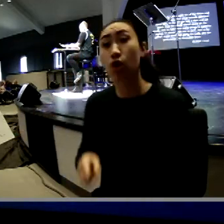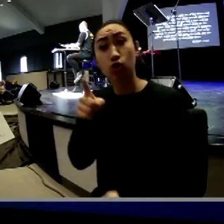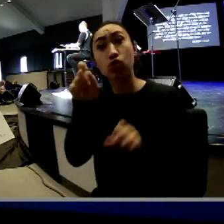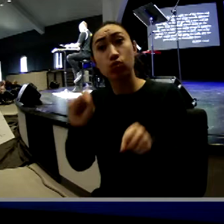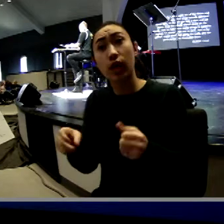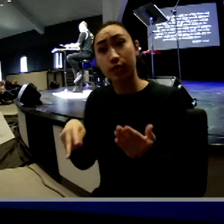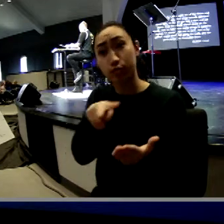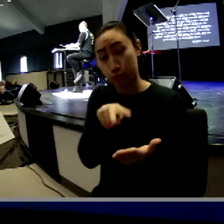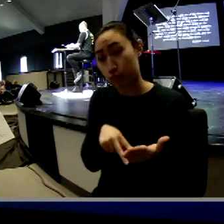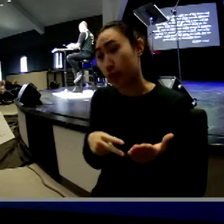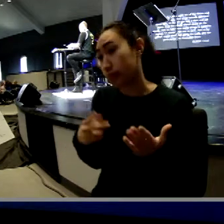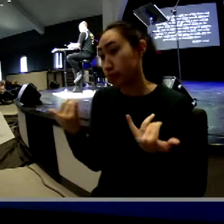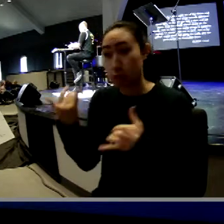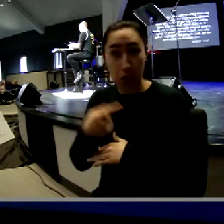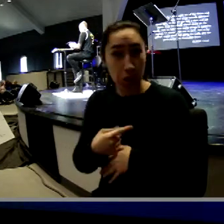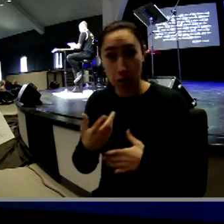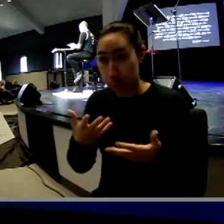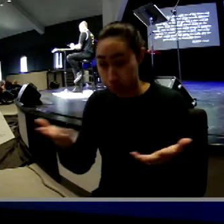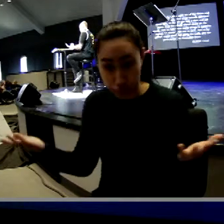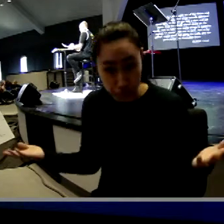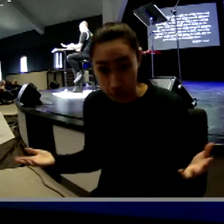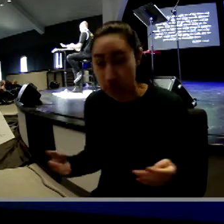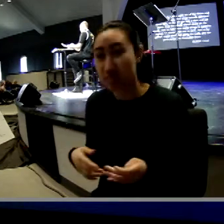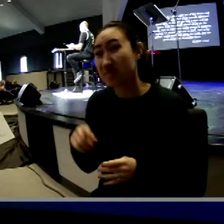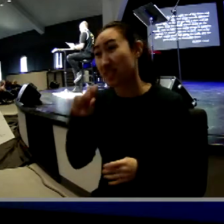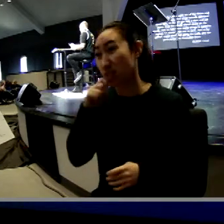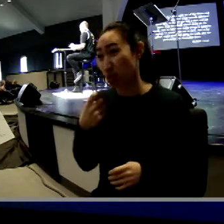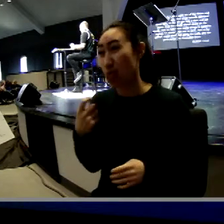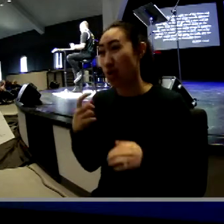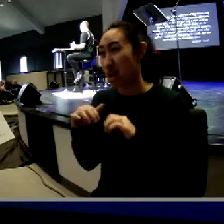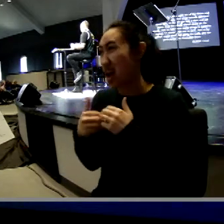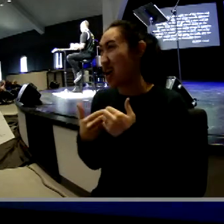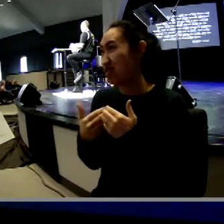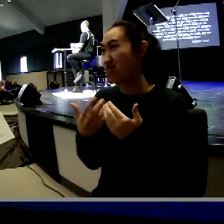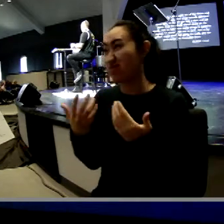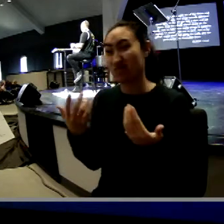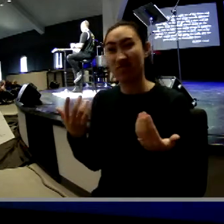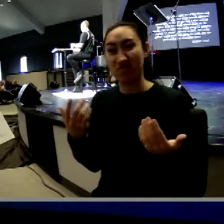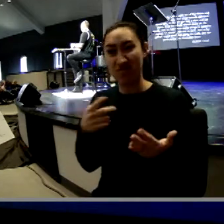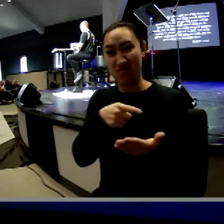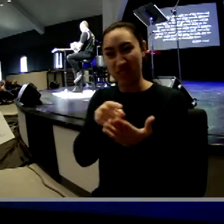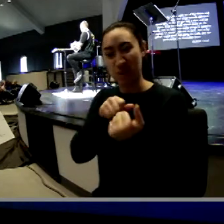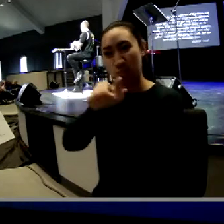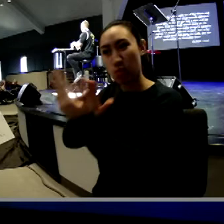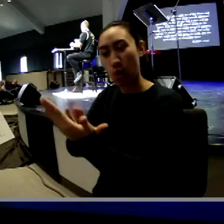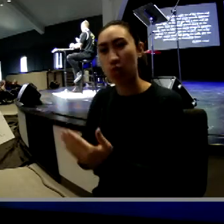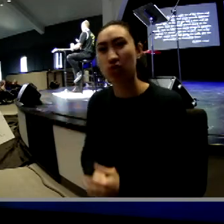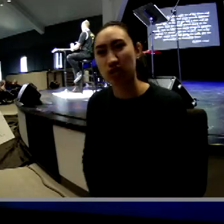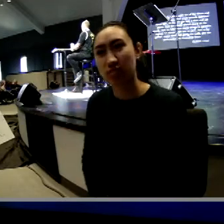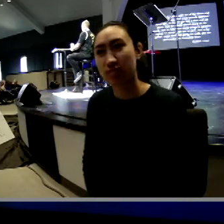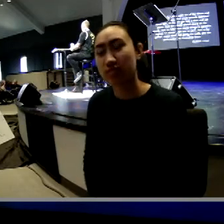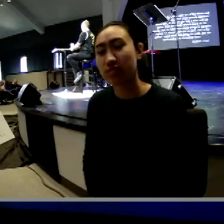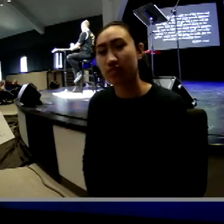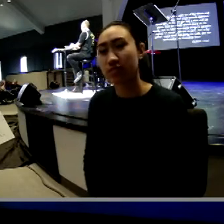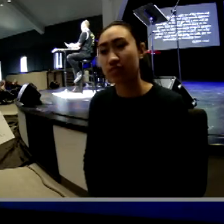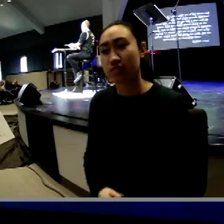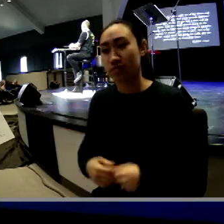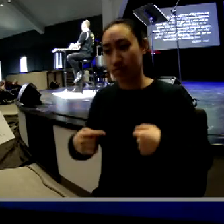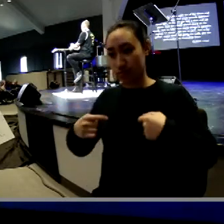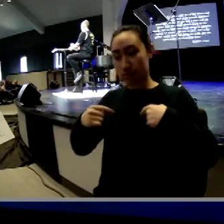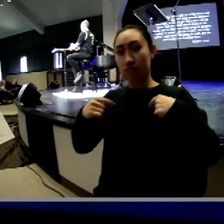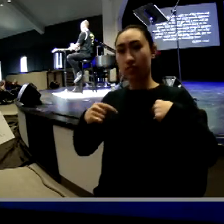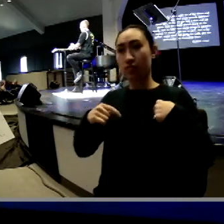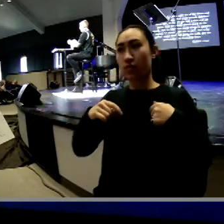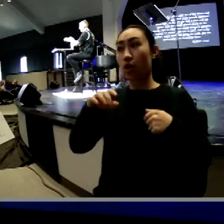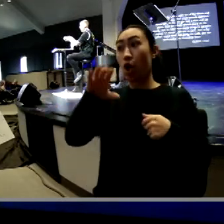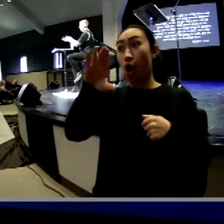It's actually kind of cool how it works, but it's the cove of the sower, and it actually